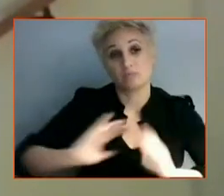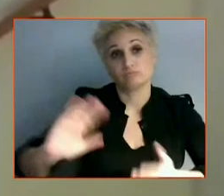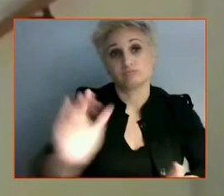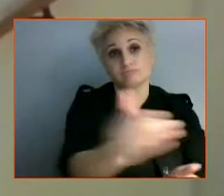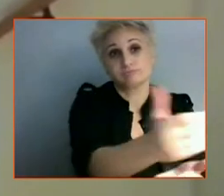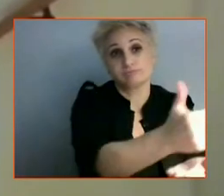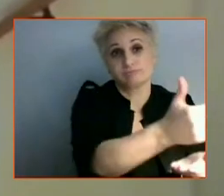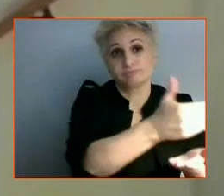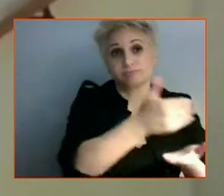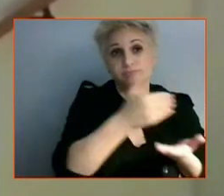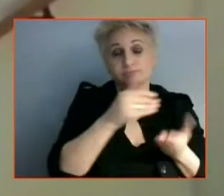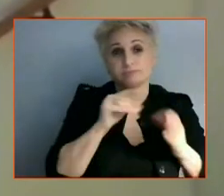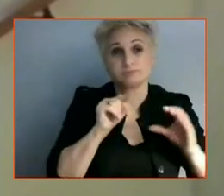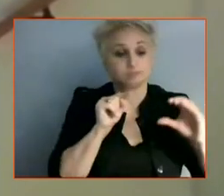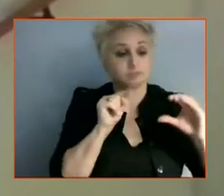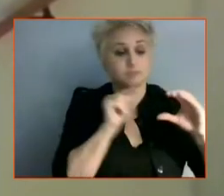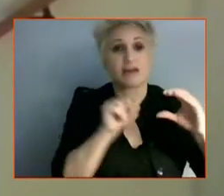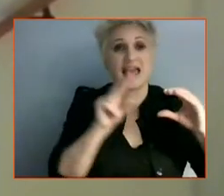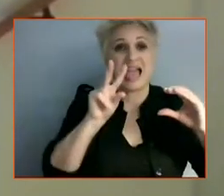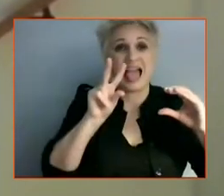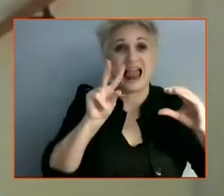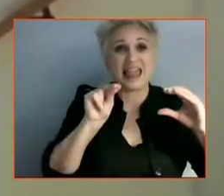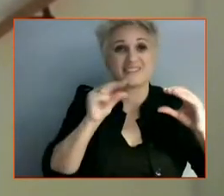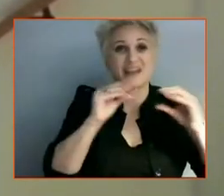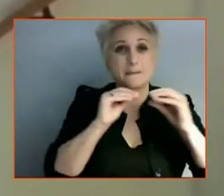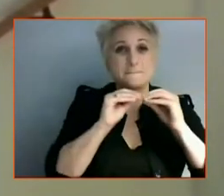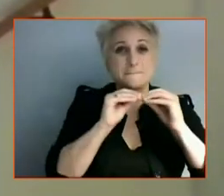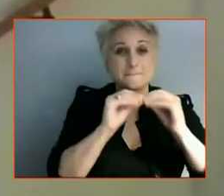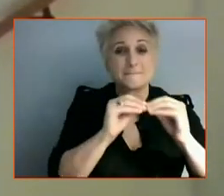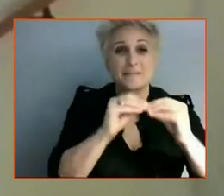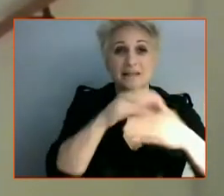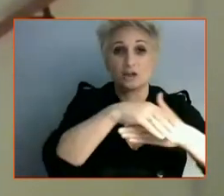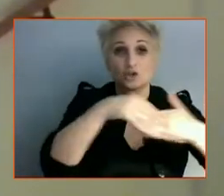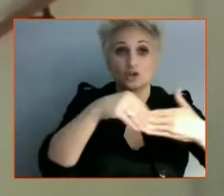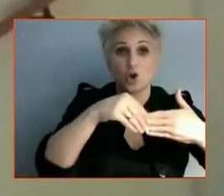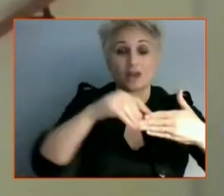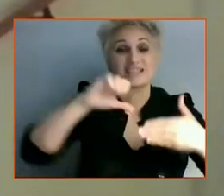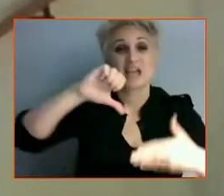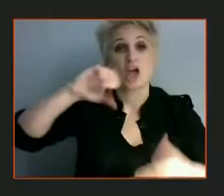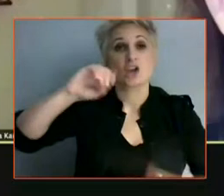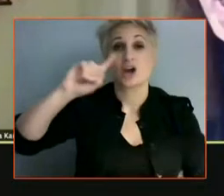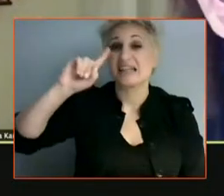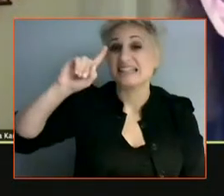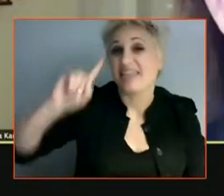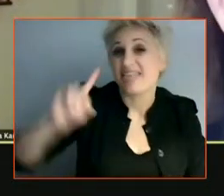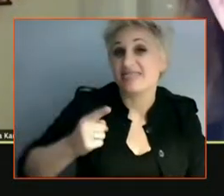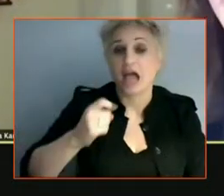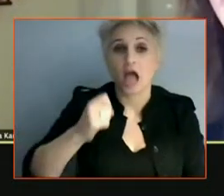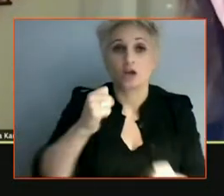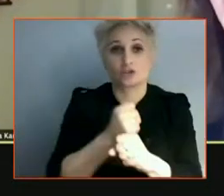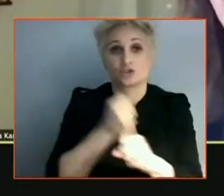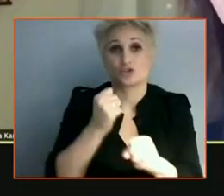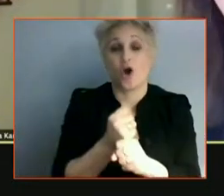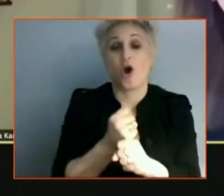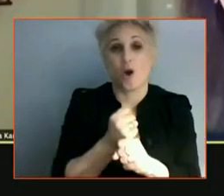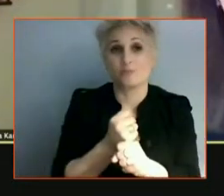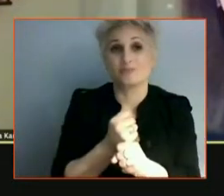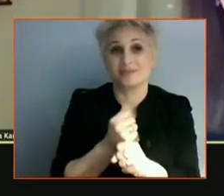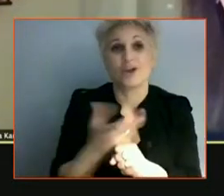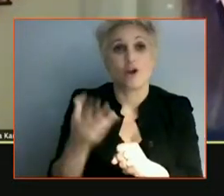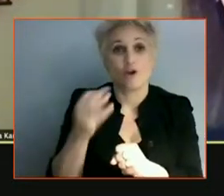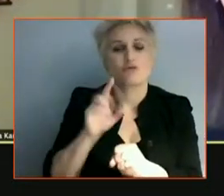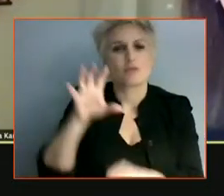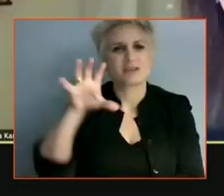$11 billion to GDP, 90,000 jobs generated from the sector. Why do you think the sector isn't valued